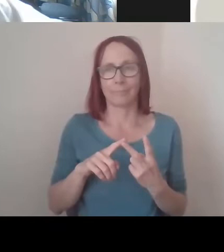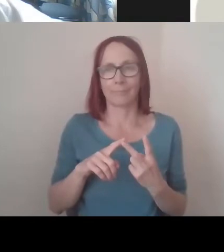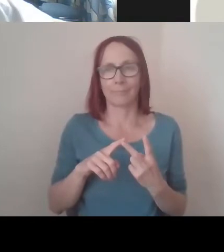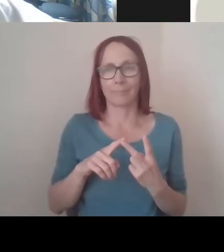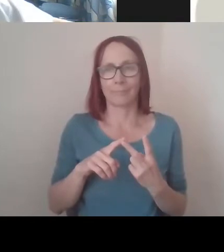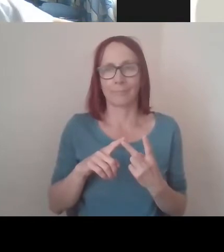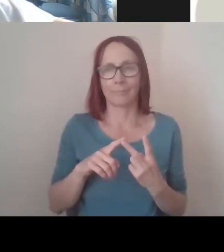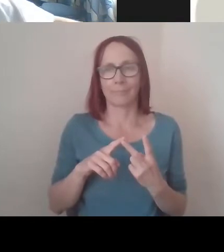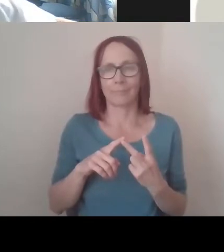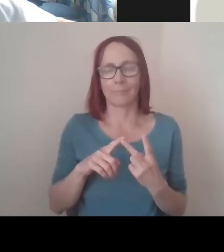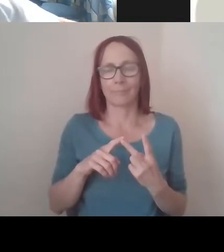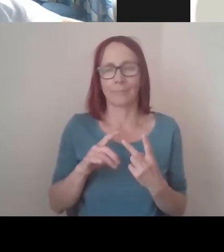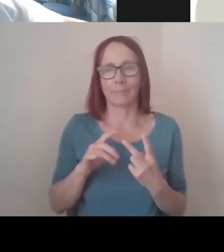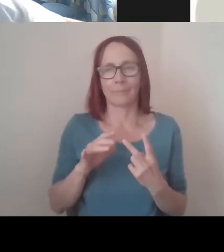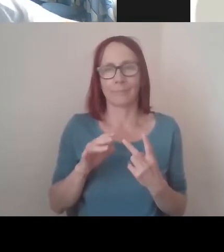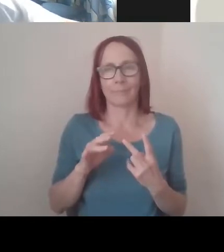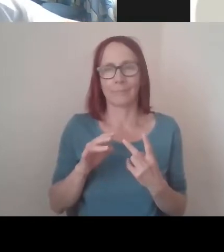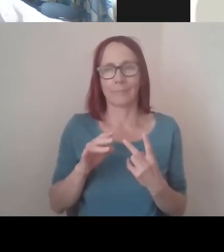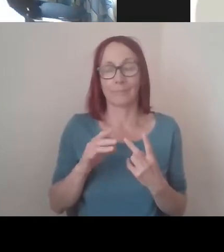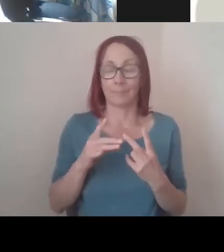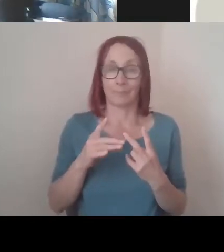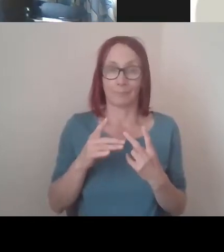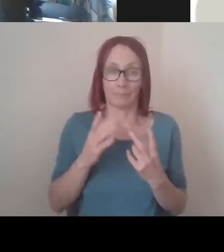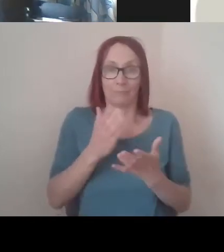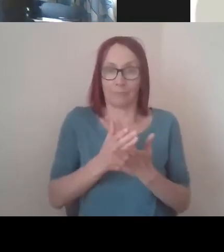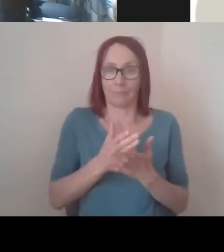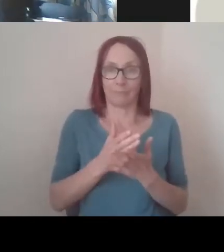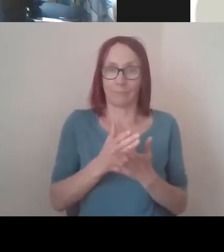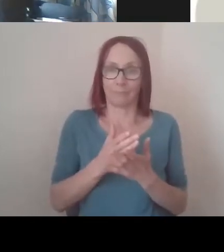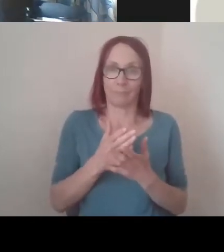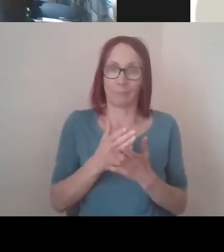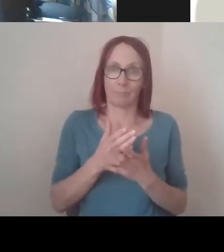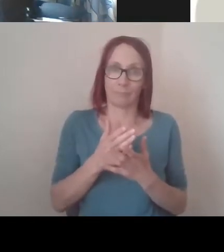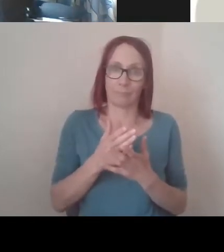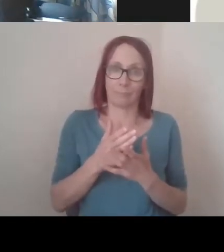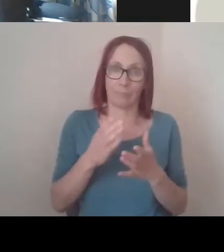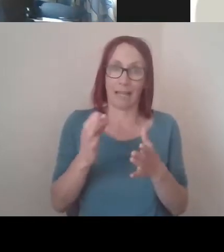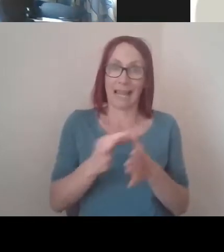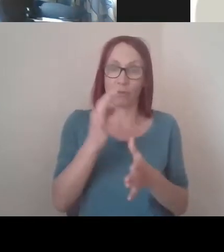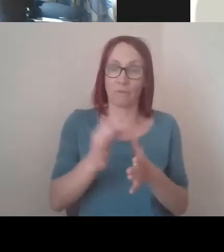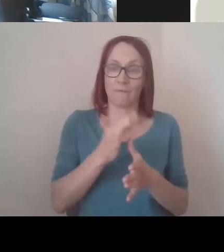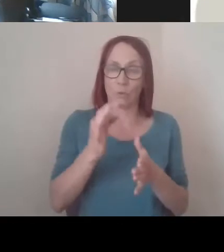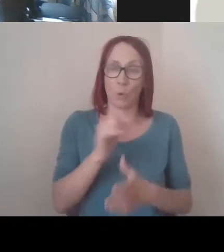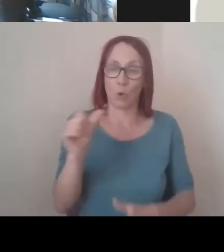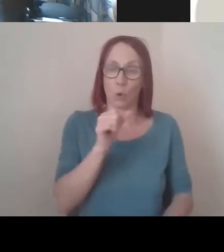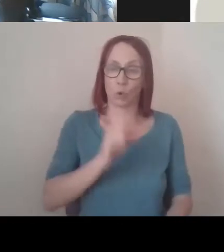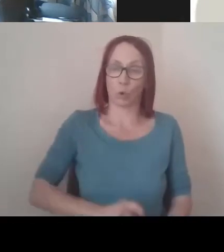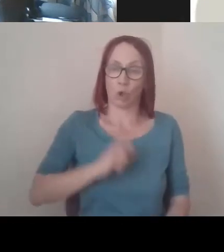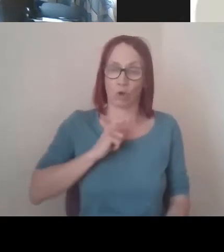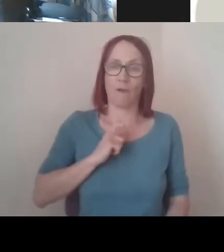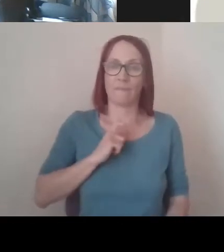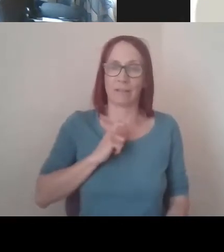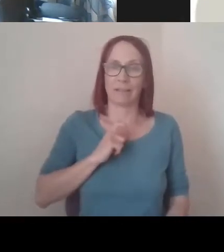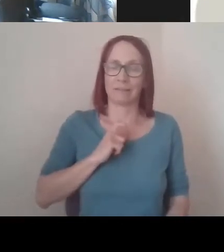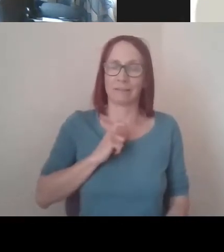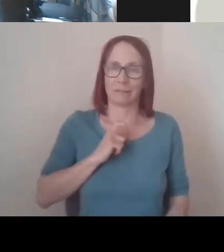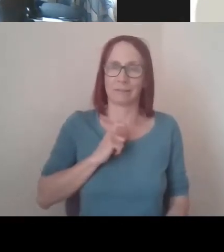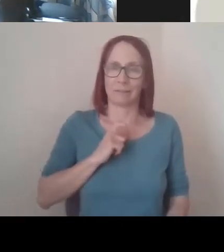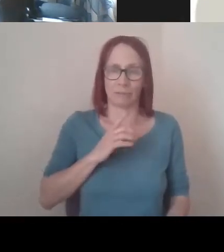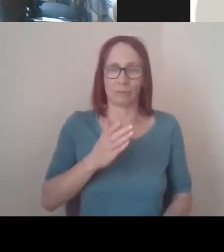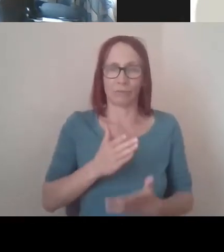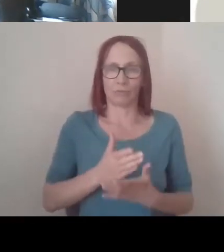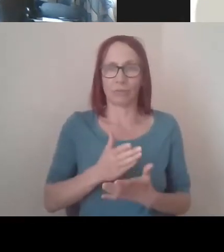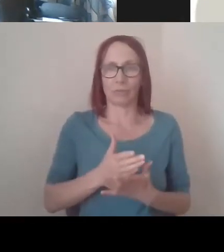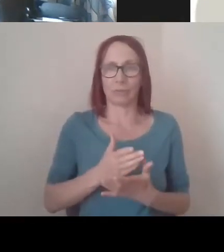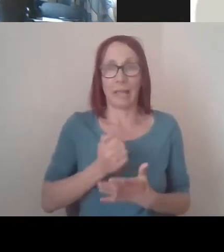you get an interview, be confident, because actually they're looking to appoint you. And my own